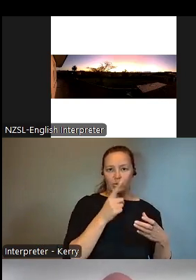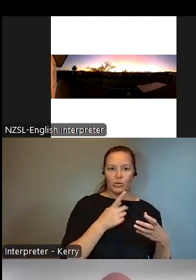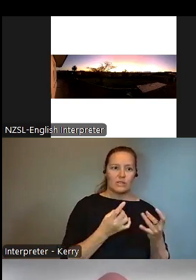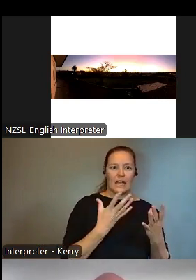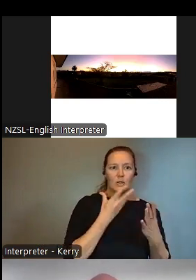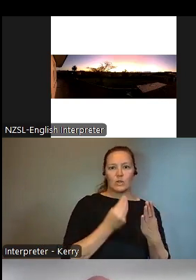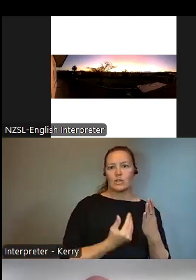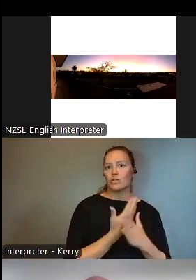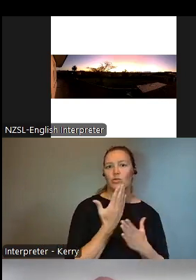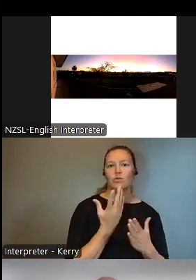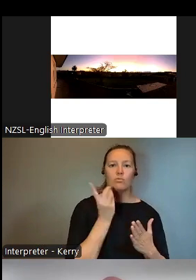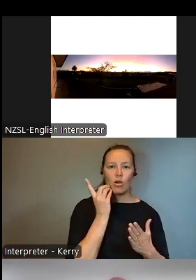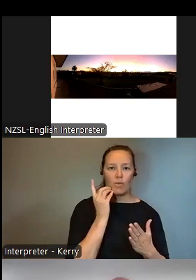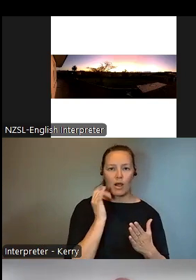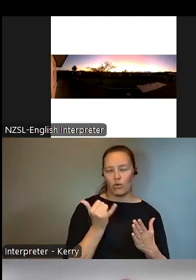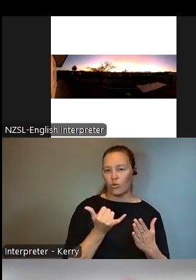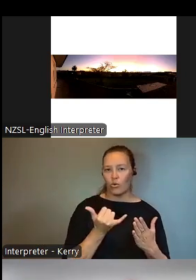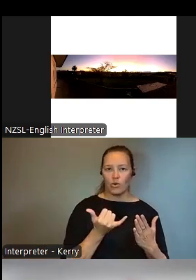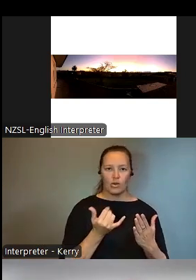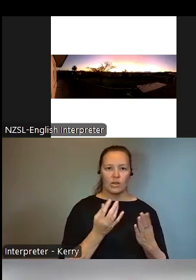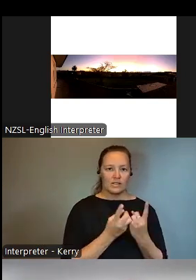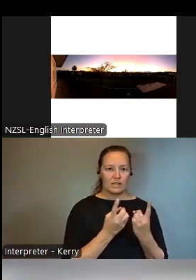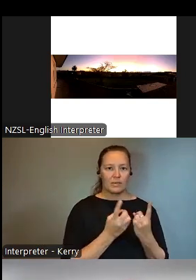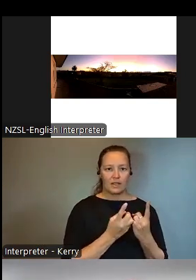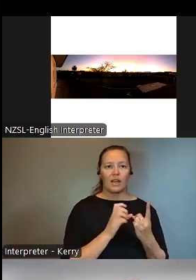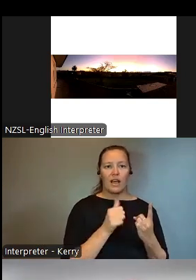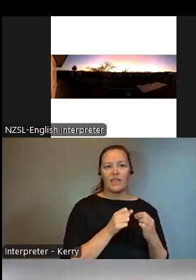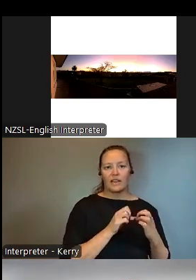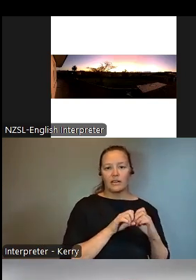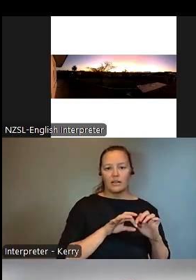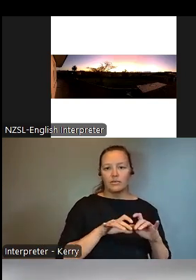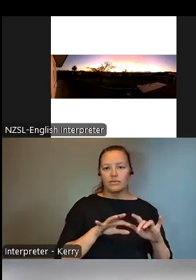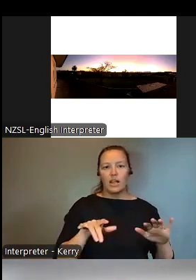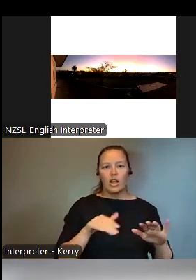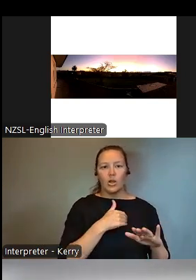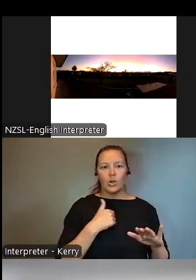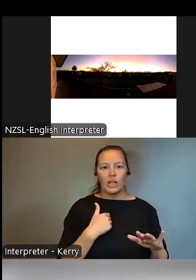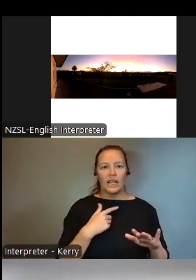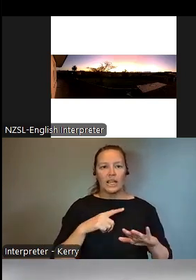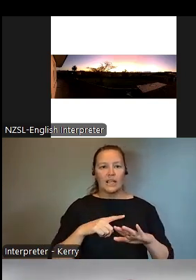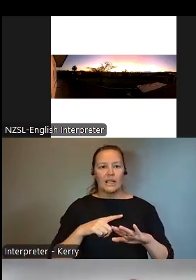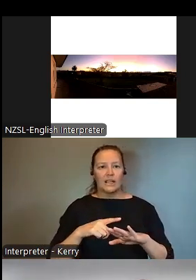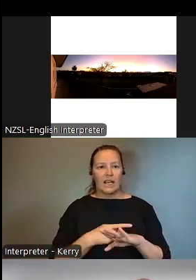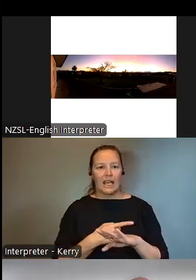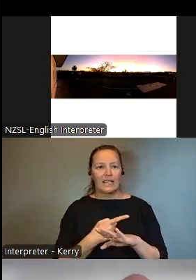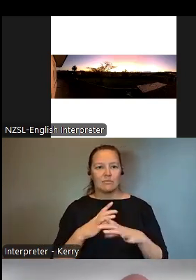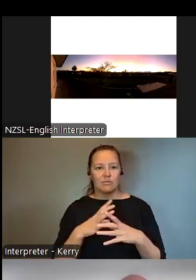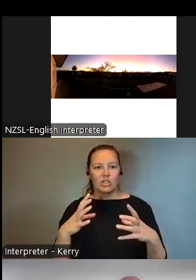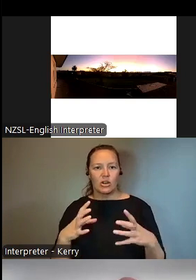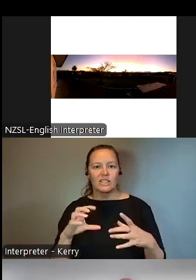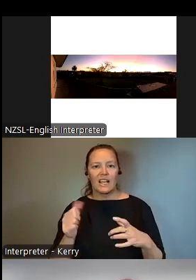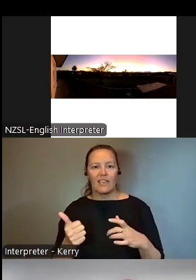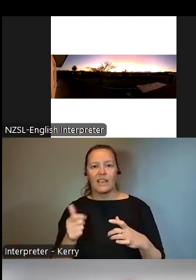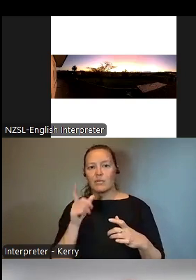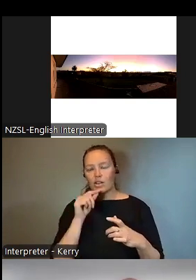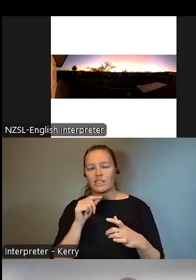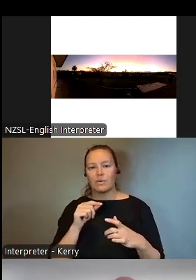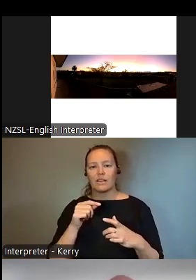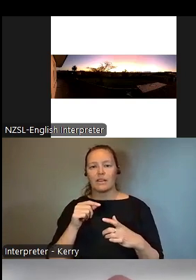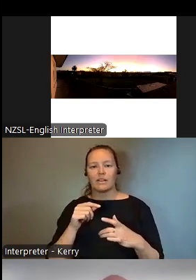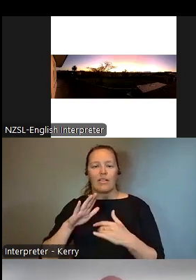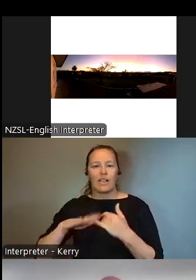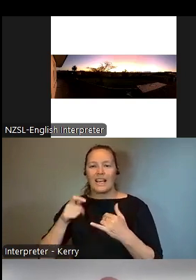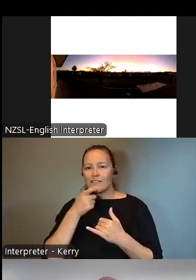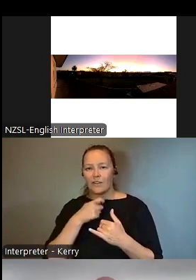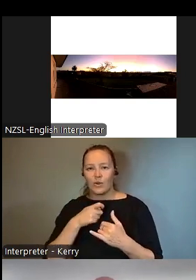mobile phone, cell phone. Then it gradually moves through the early and the late majority before maybe eventually getting to the laggards, although